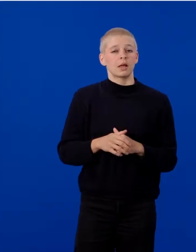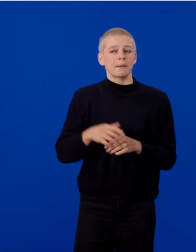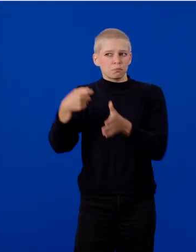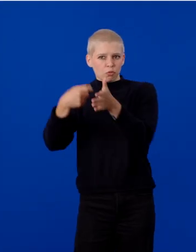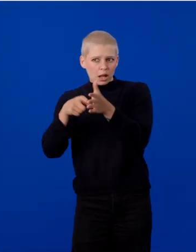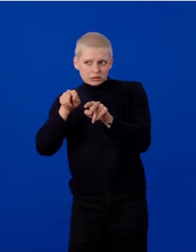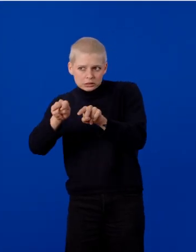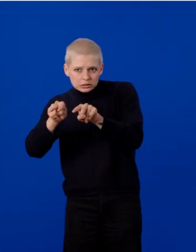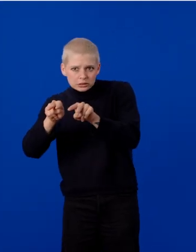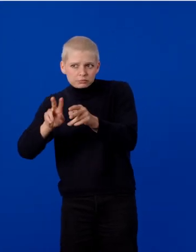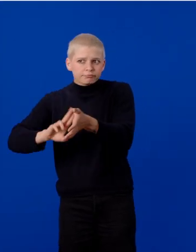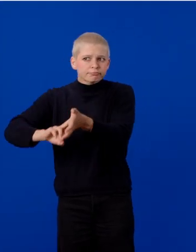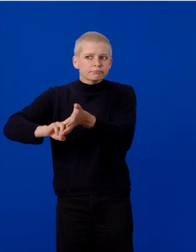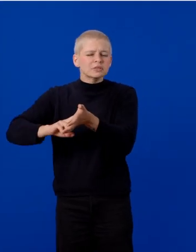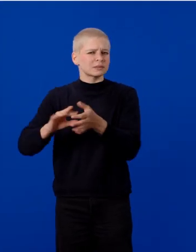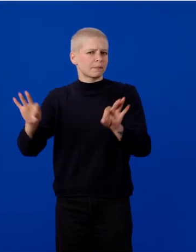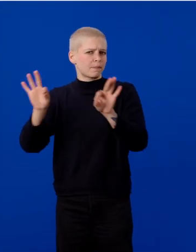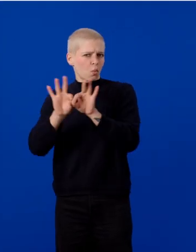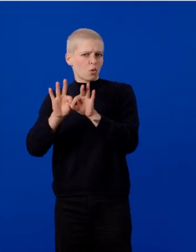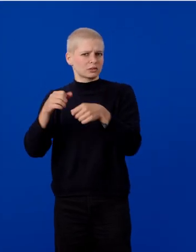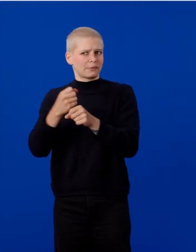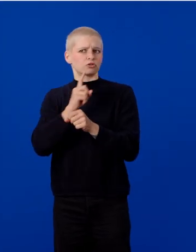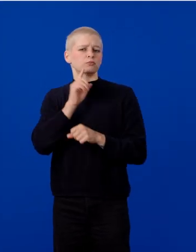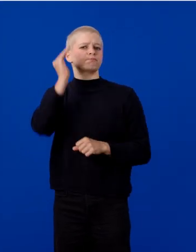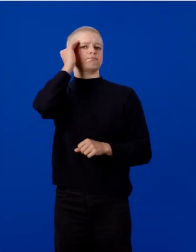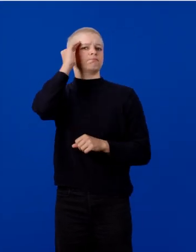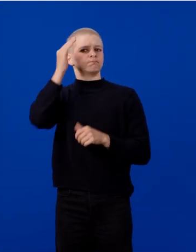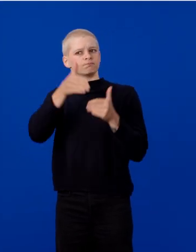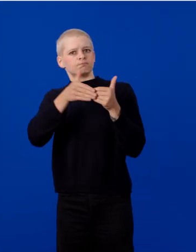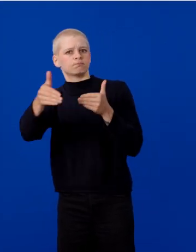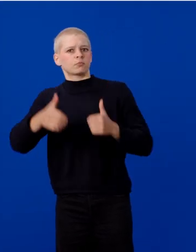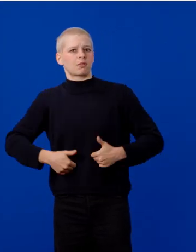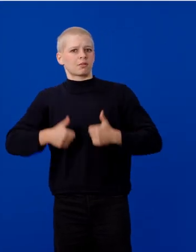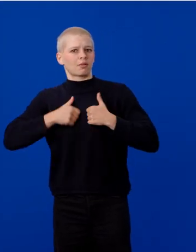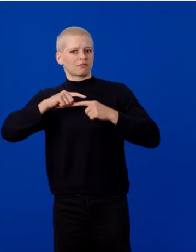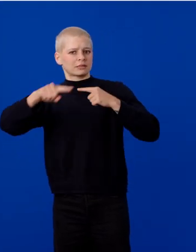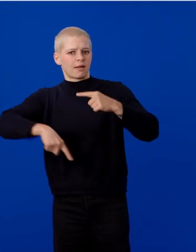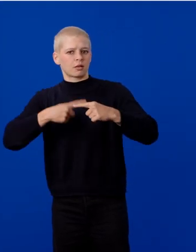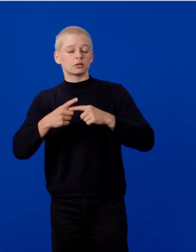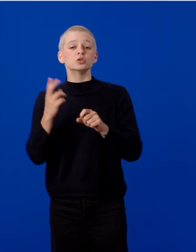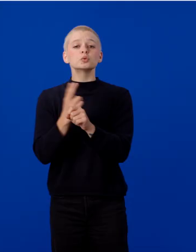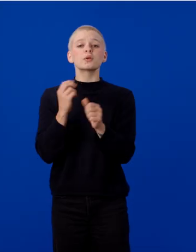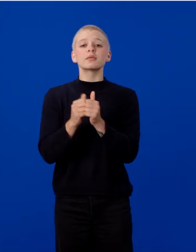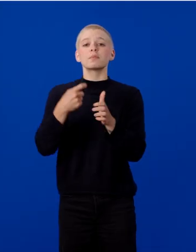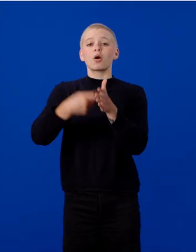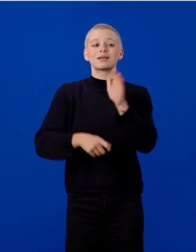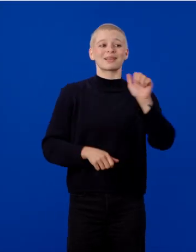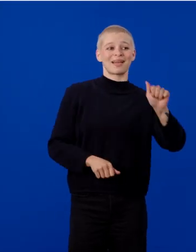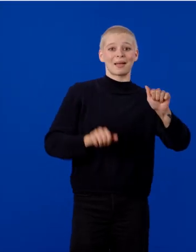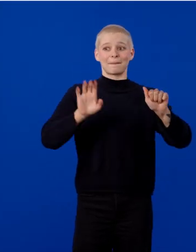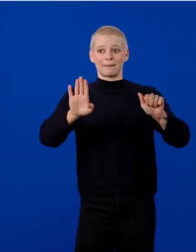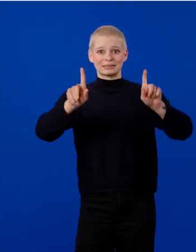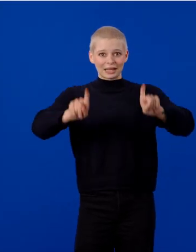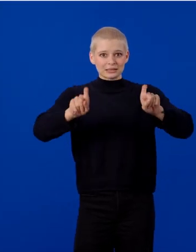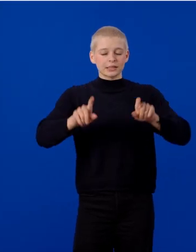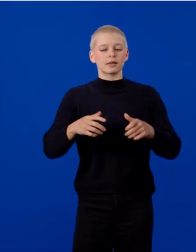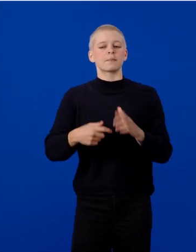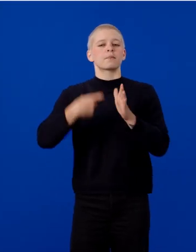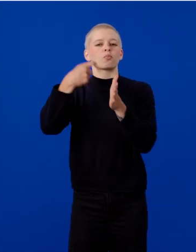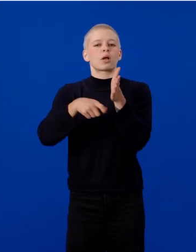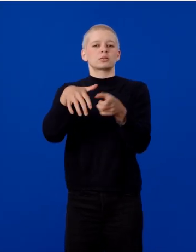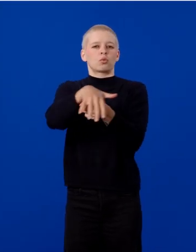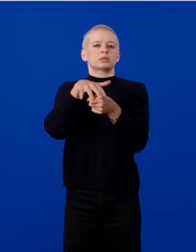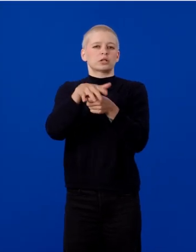monitor across your app's lifecycle overall. You can evaluate this by using the Price A/B testing tool and price localization tools in the developer